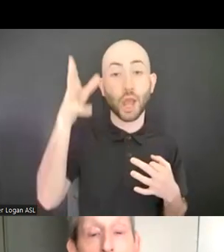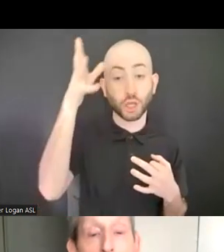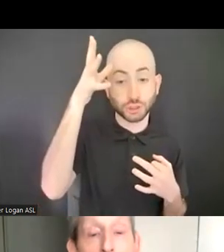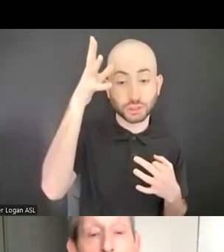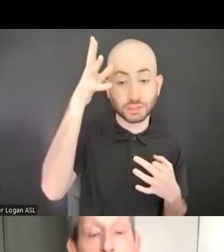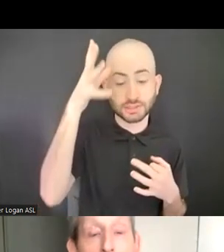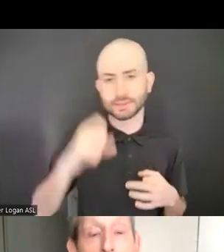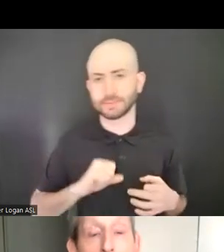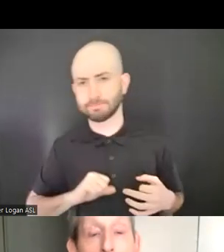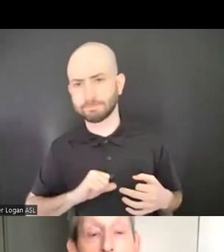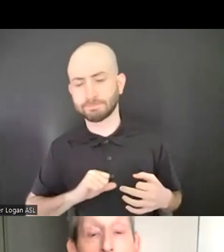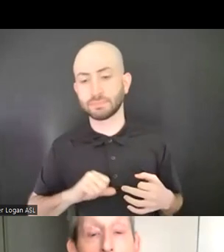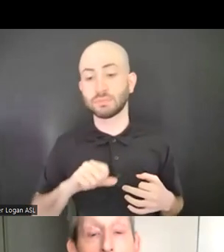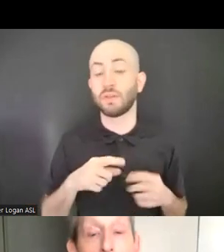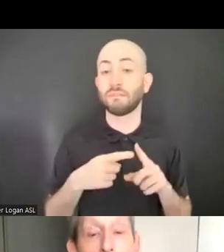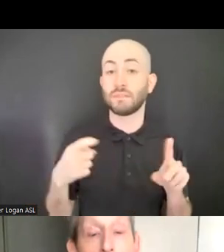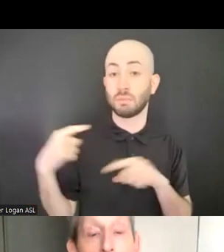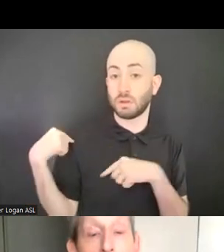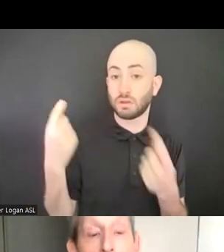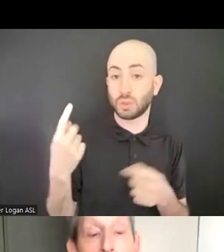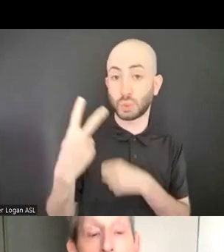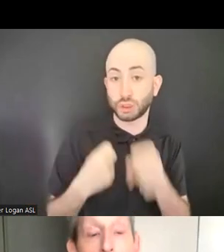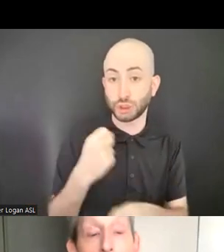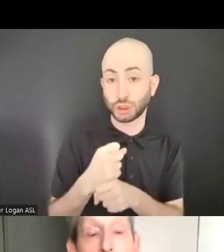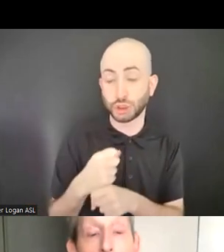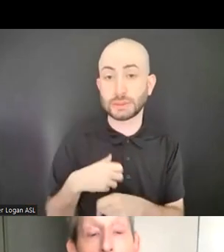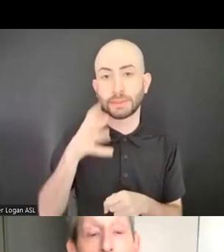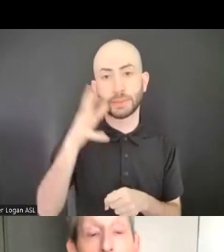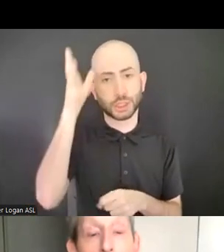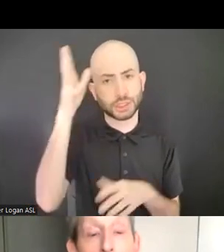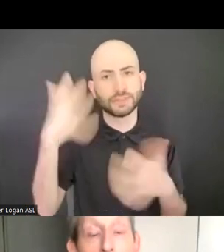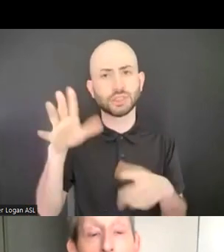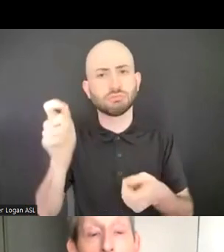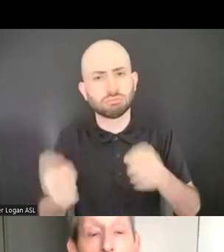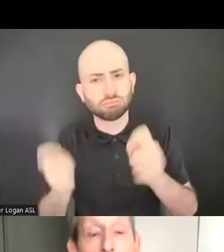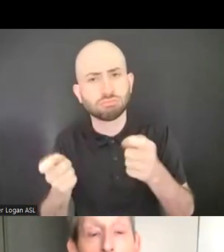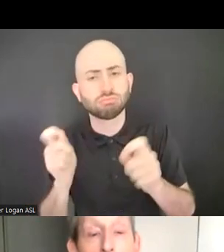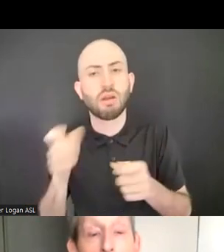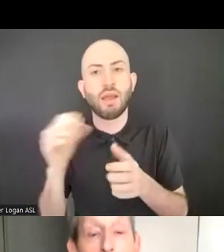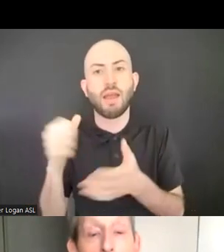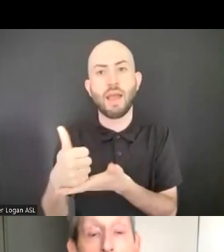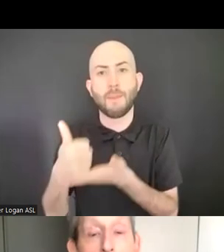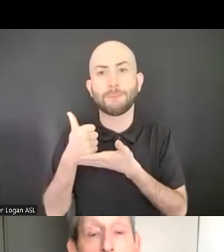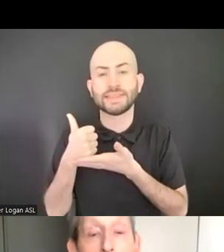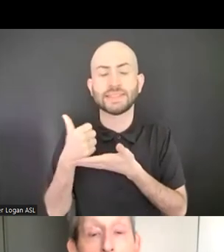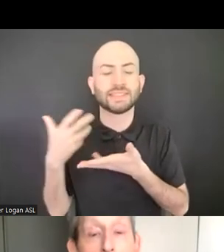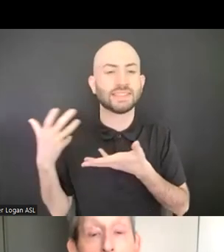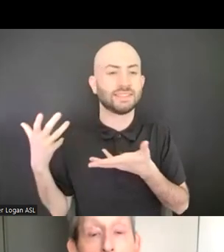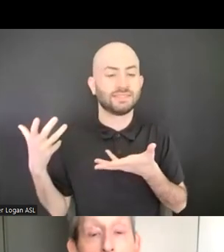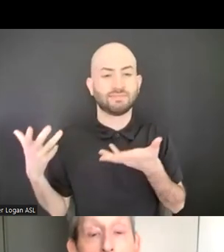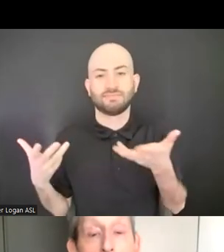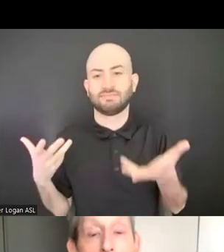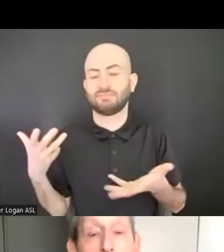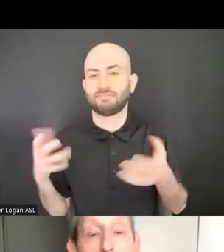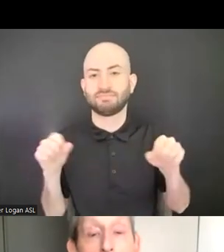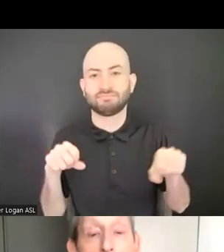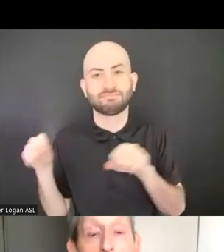past two years have made adjustments that just helped me be able to um be in their